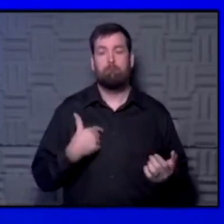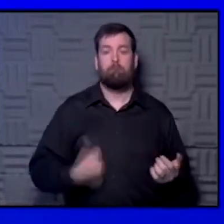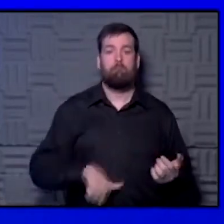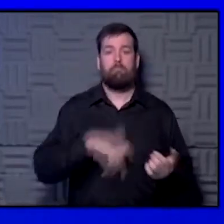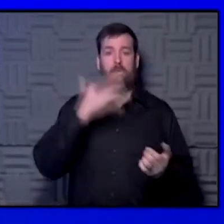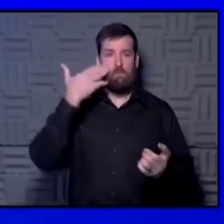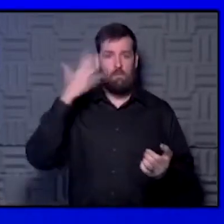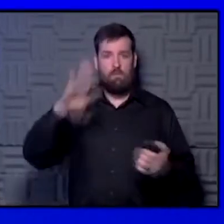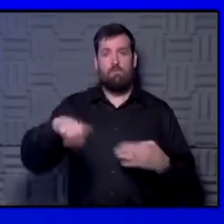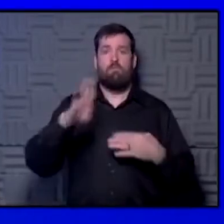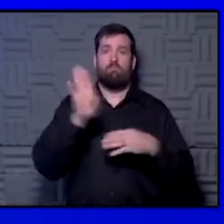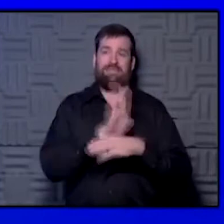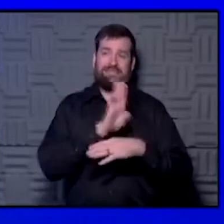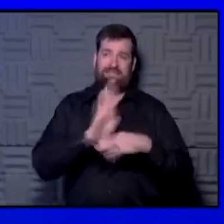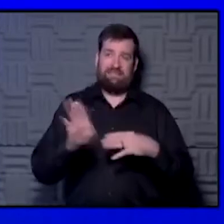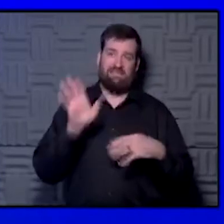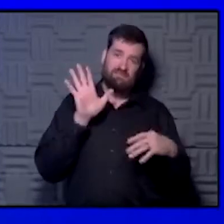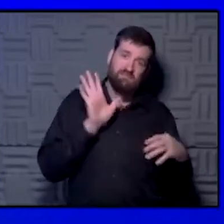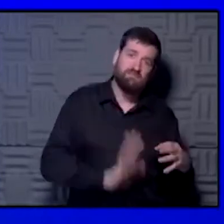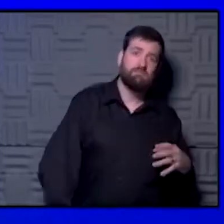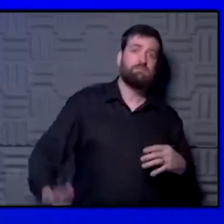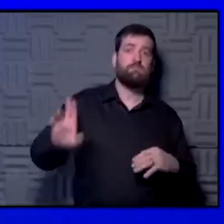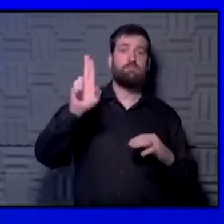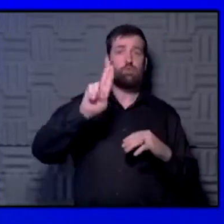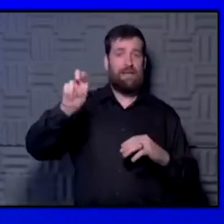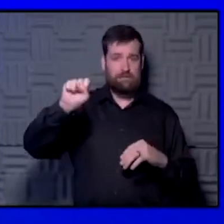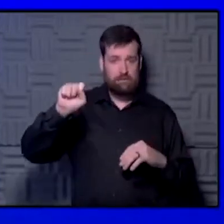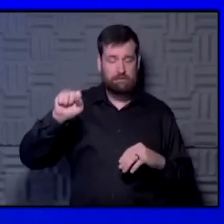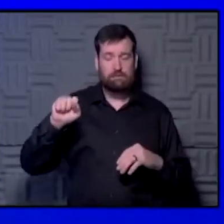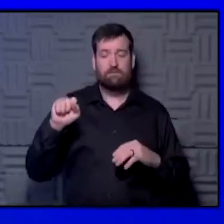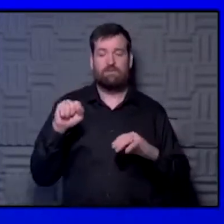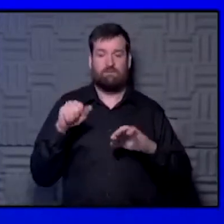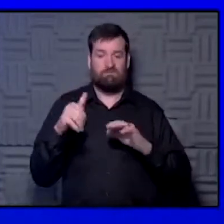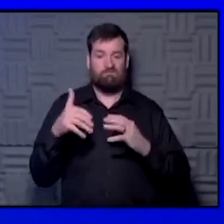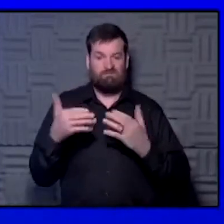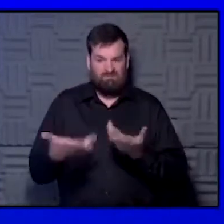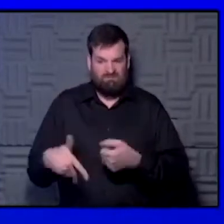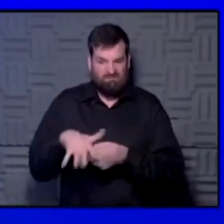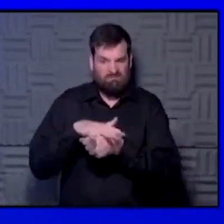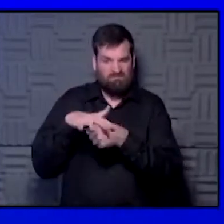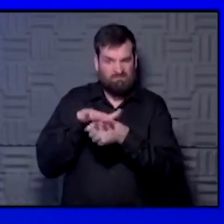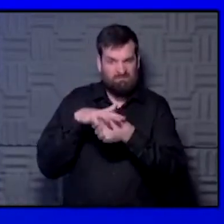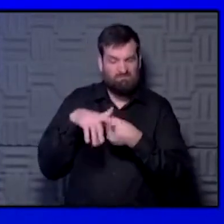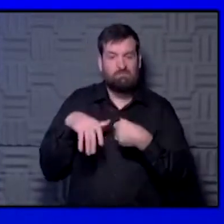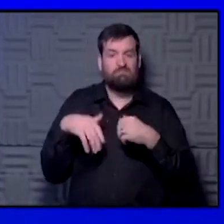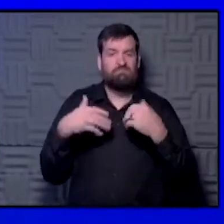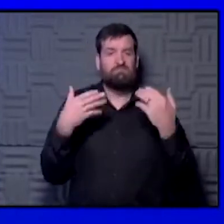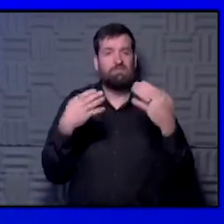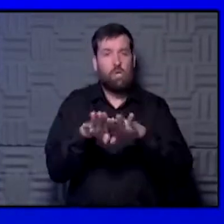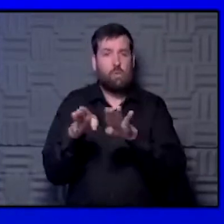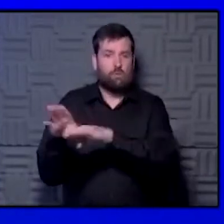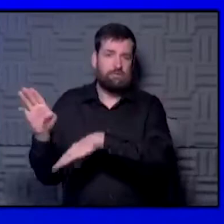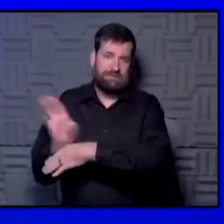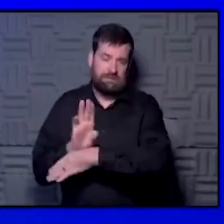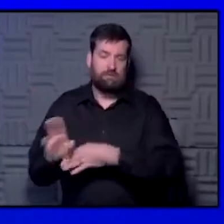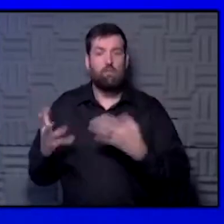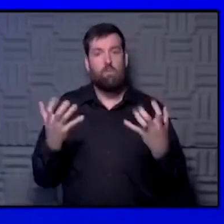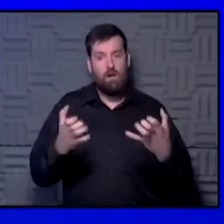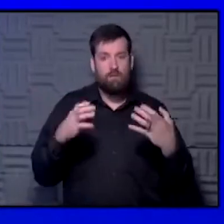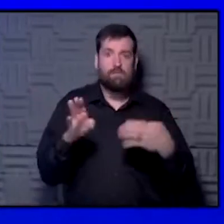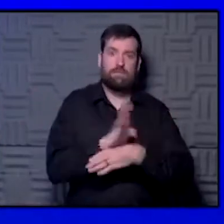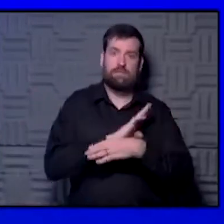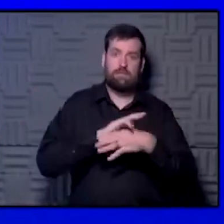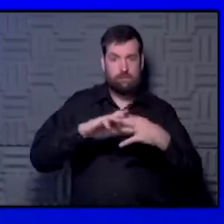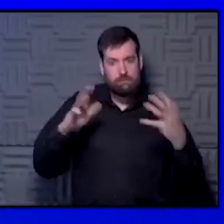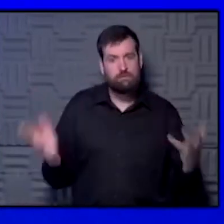that businesses around the nation and around our community have closed down. We want these businesses to thrive. We want people